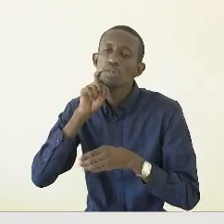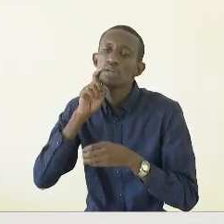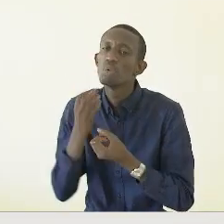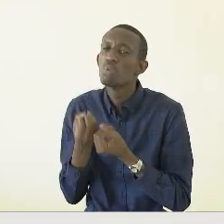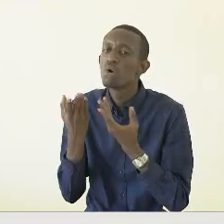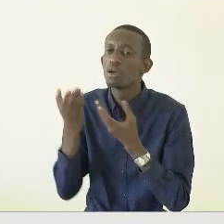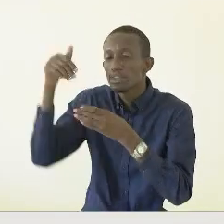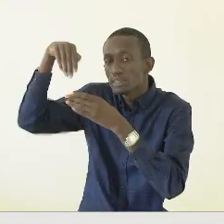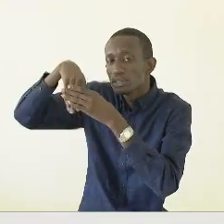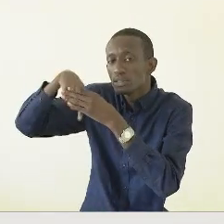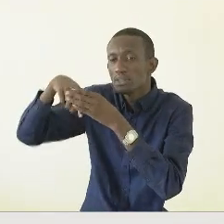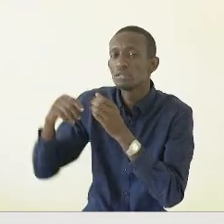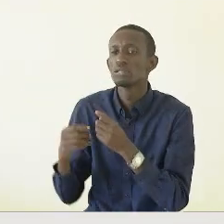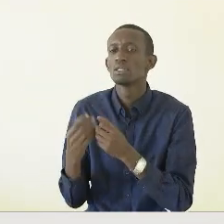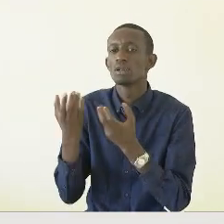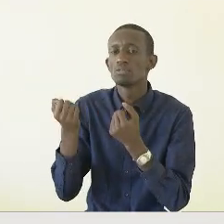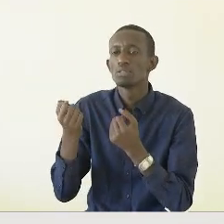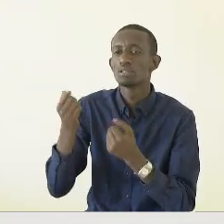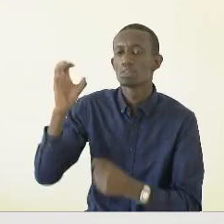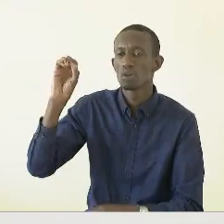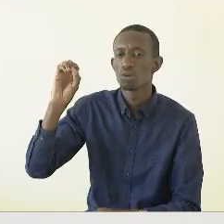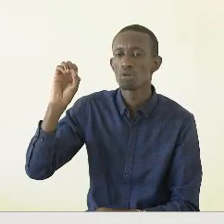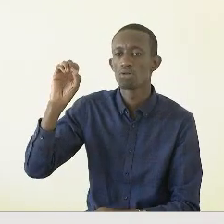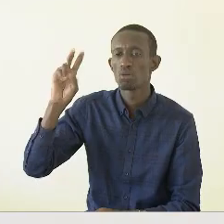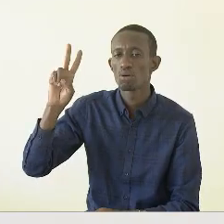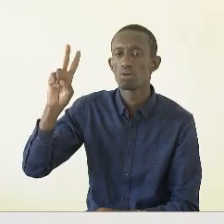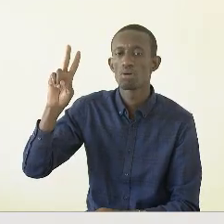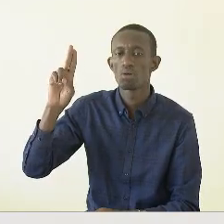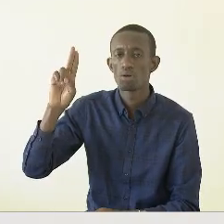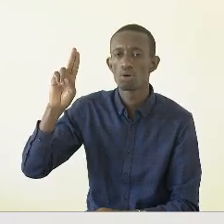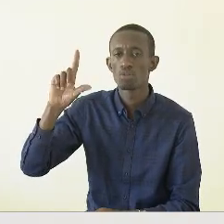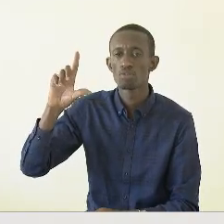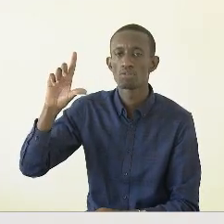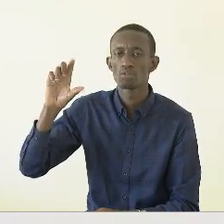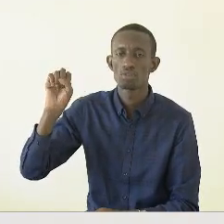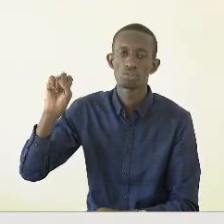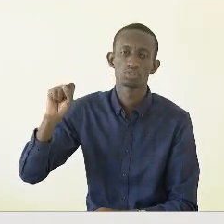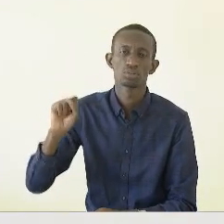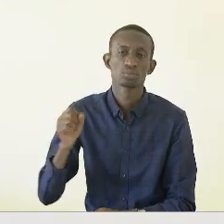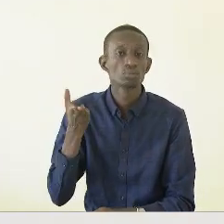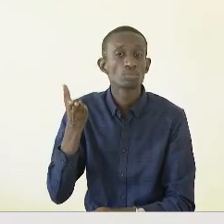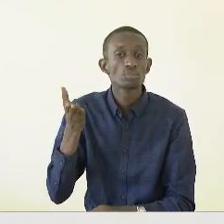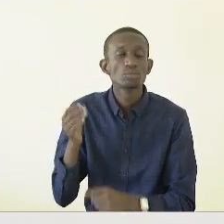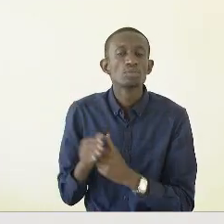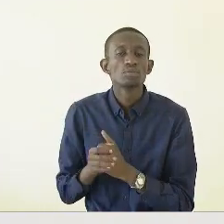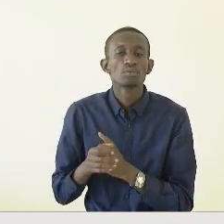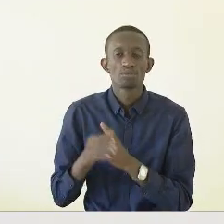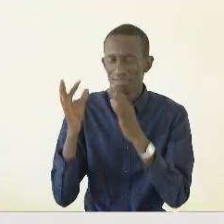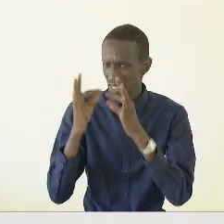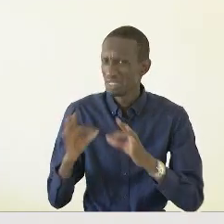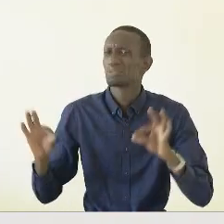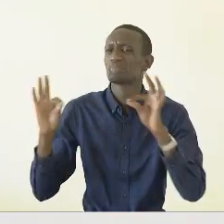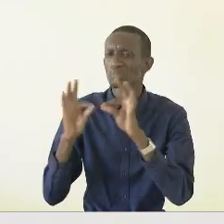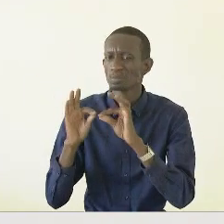we have ovules. These are the ovules. And these ovules are very